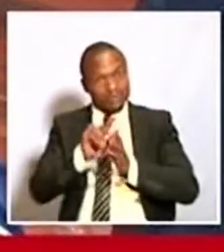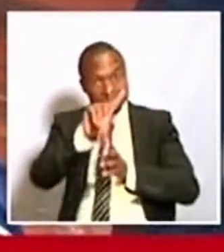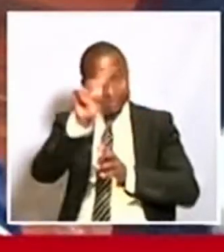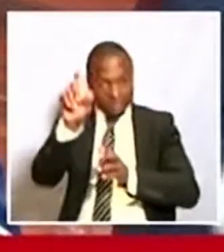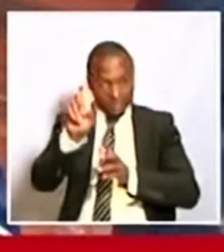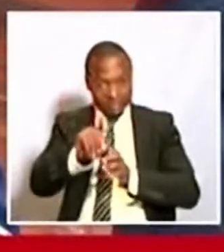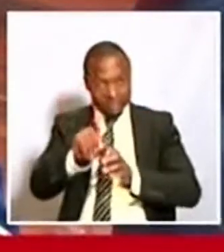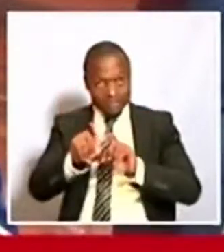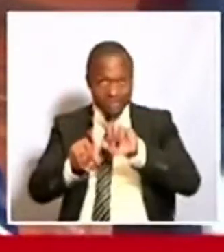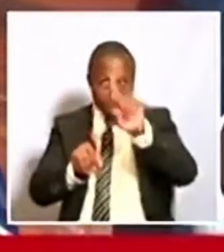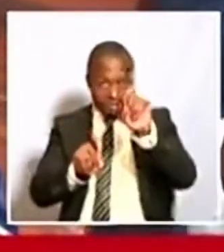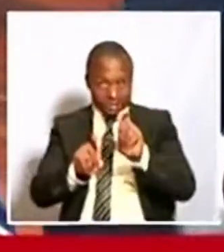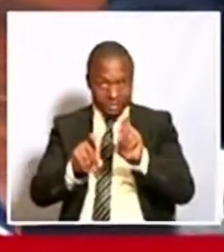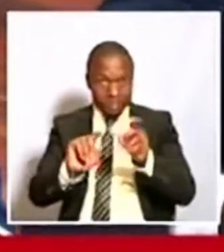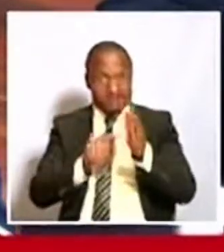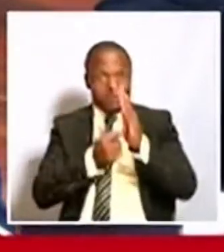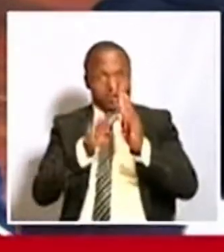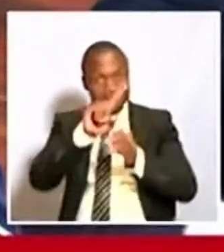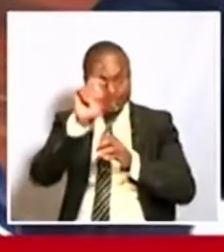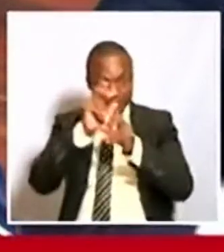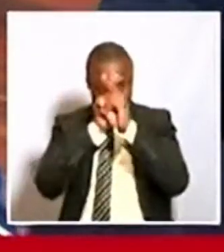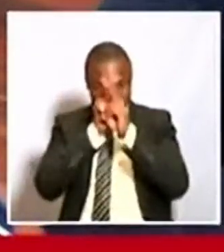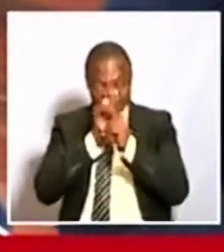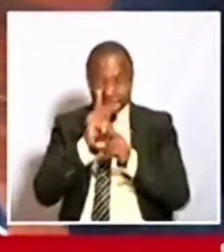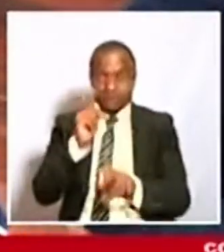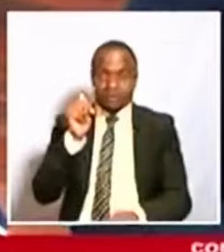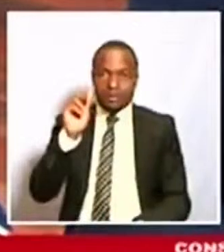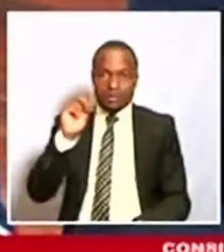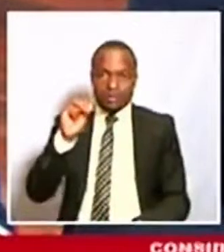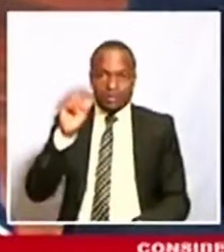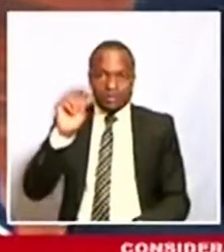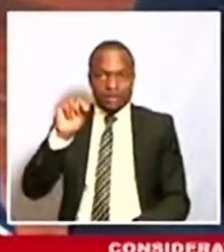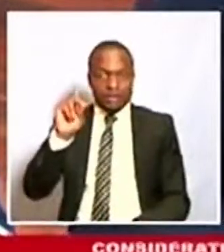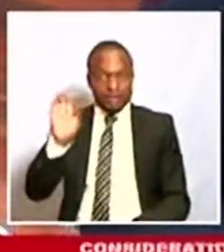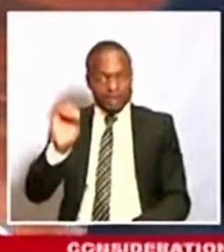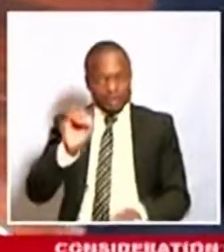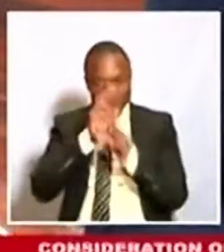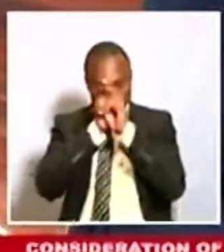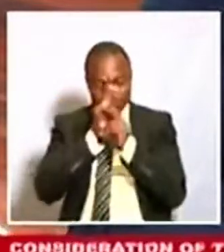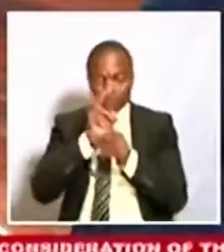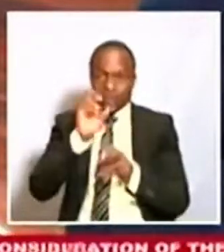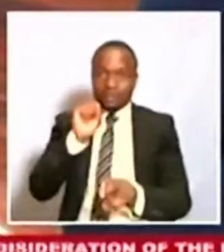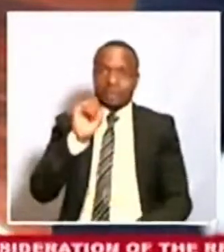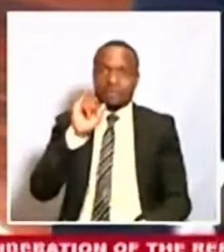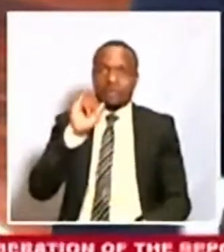questions, points of clarifications. Honorable Kamondo, Honorable Semumba.